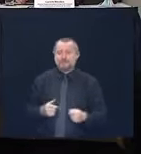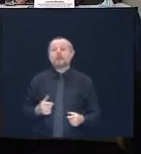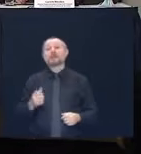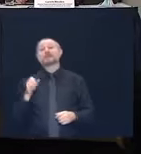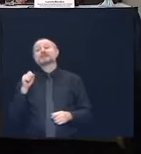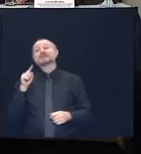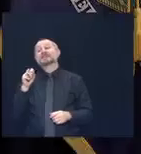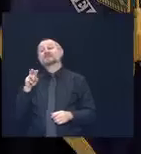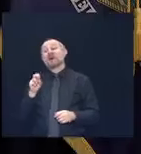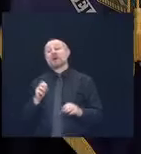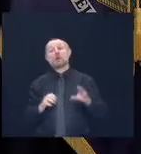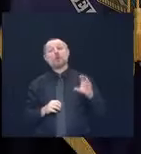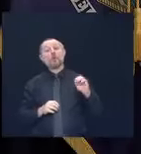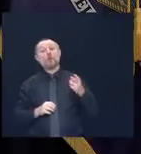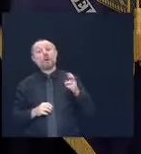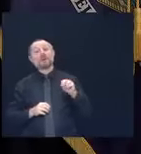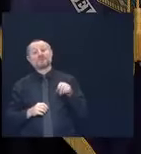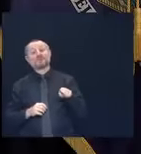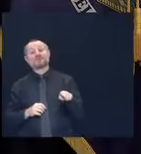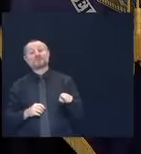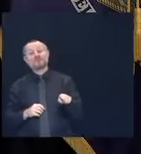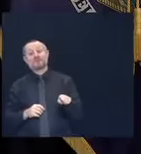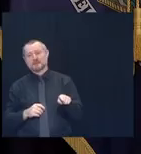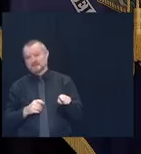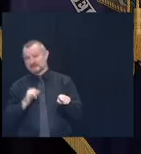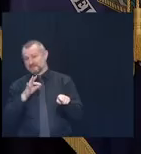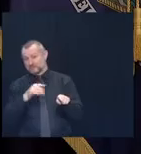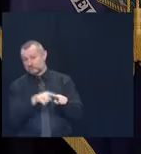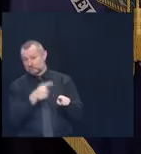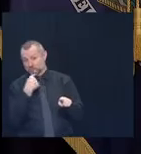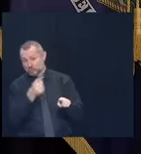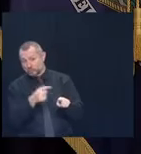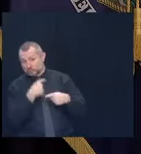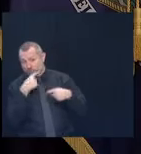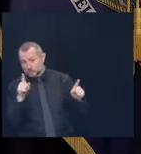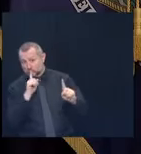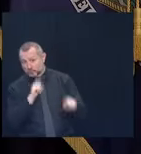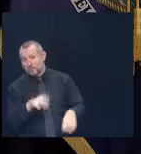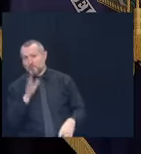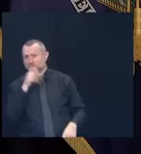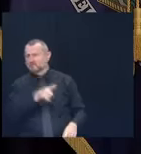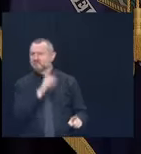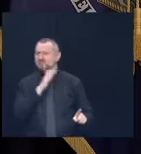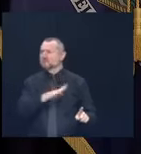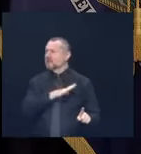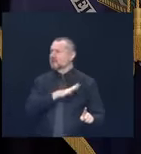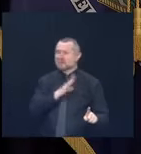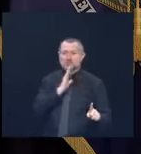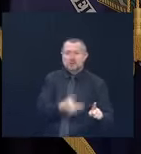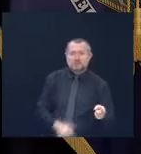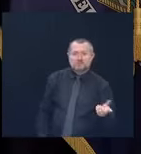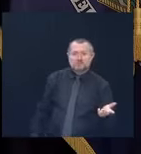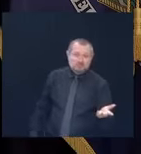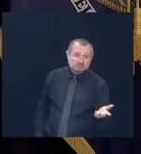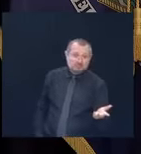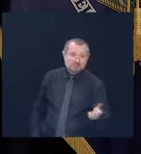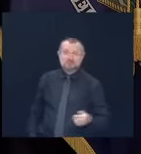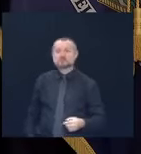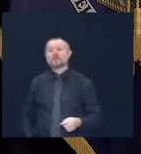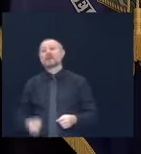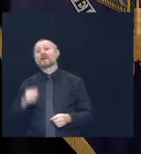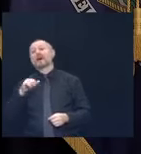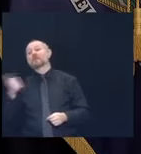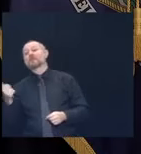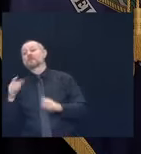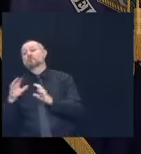says, I told Steve Cohen to release the report. He said fine. He said the other parties are